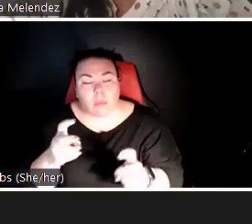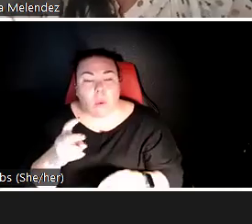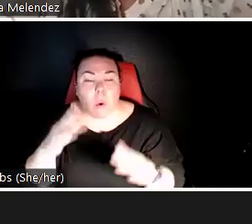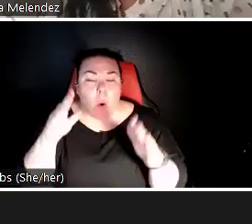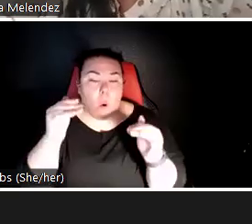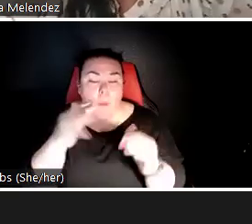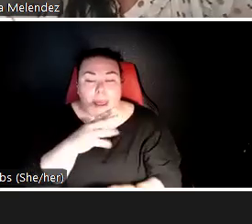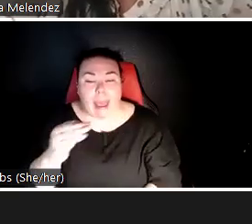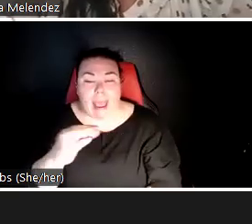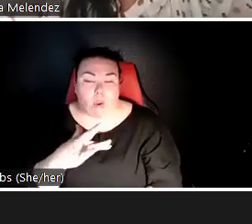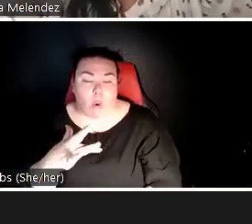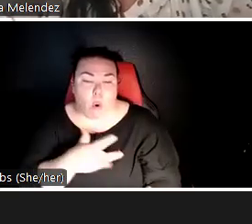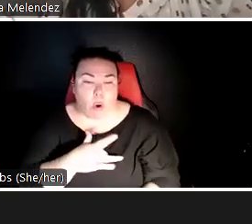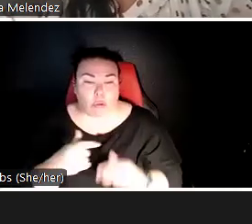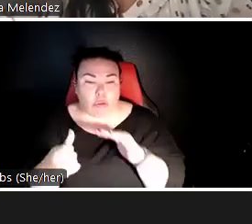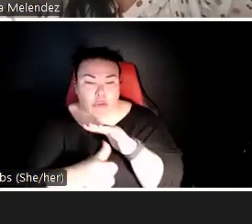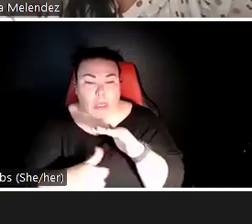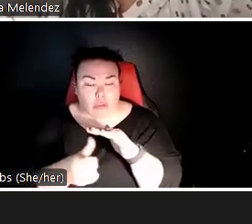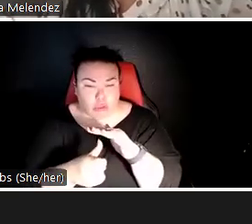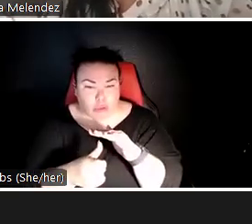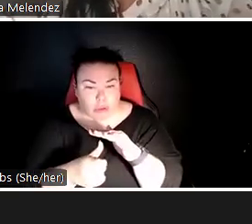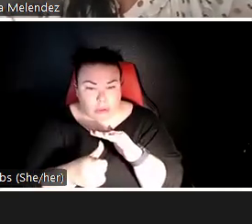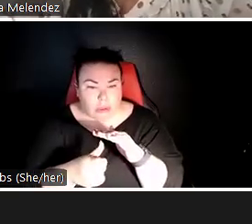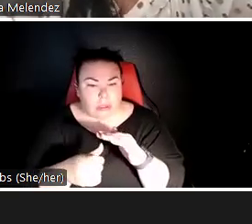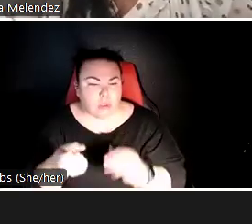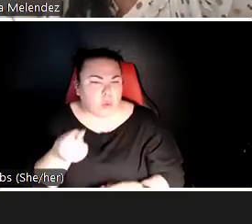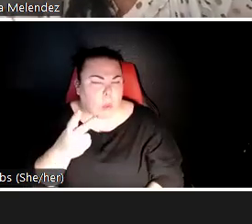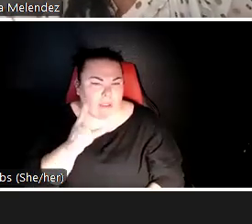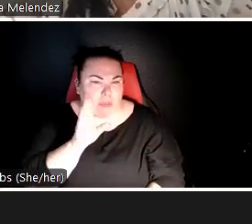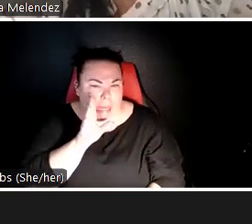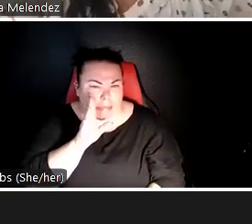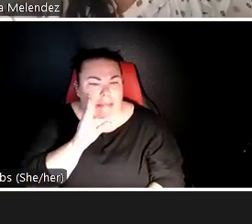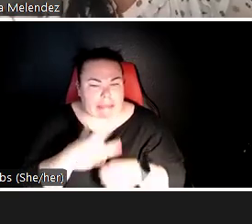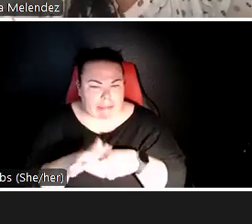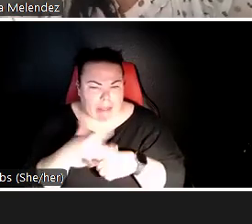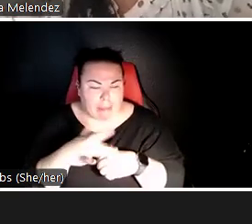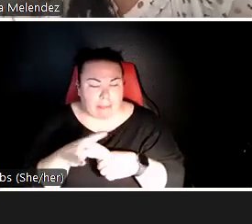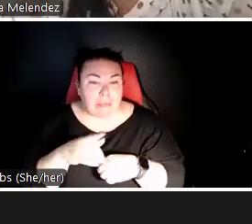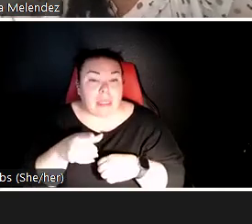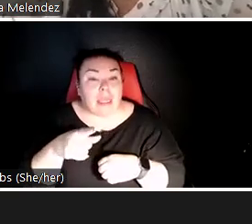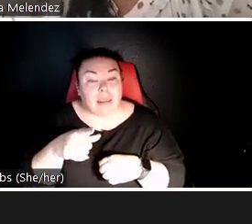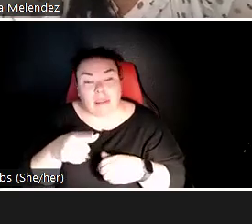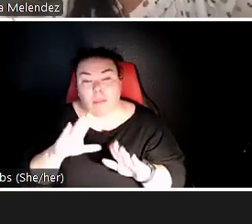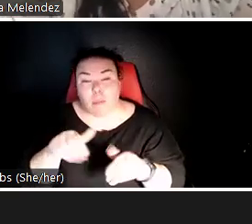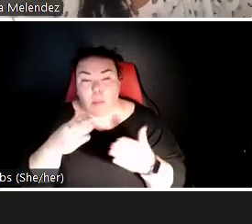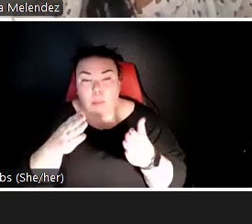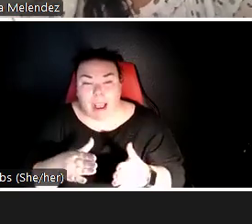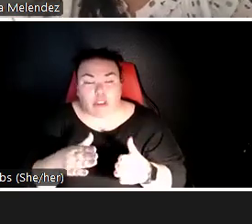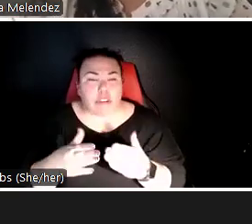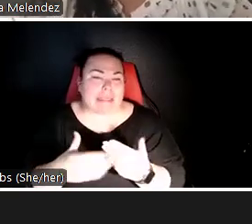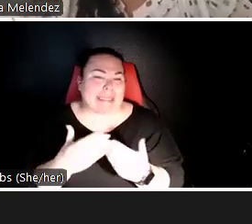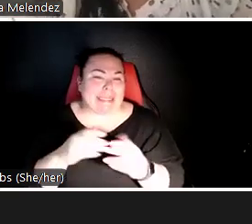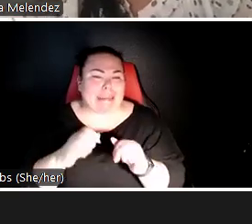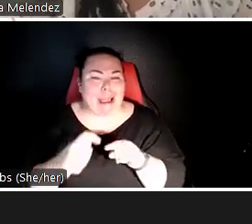campus with the hopes that it makes the providers' lives easier. They can call us and get a referral into